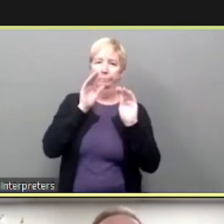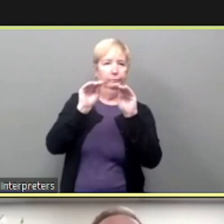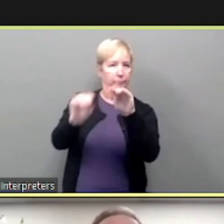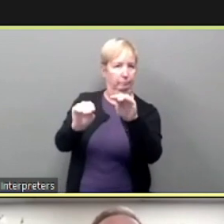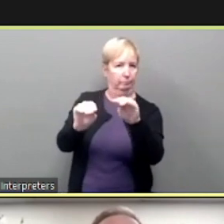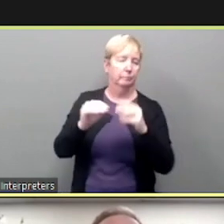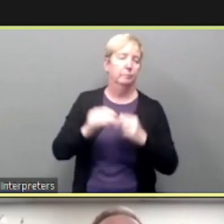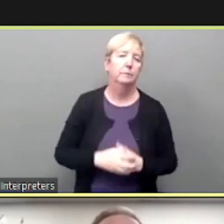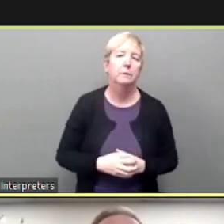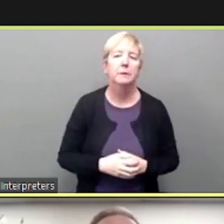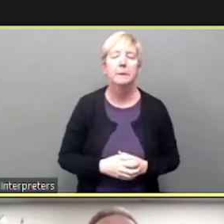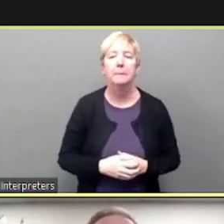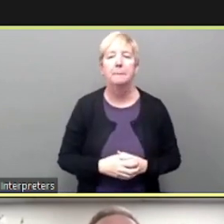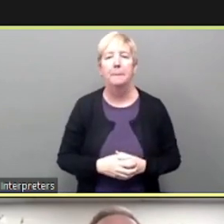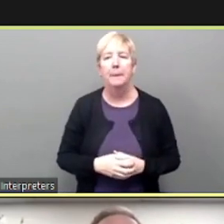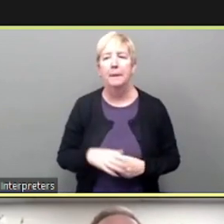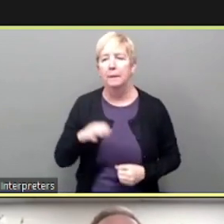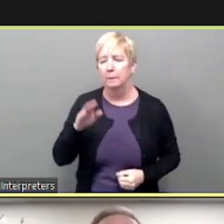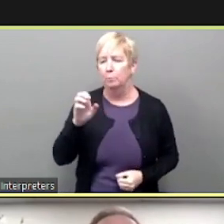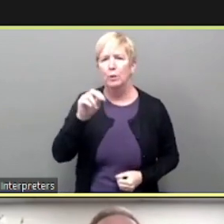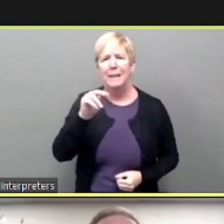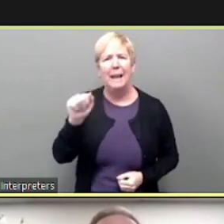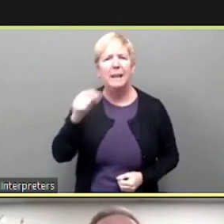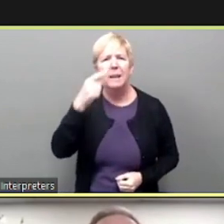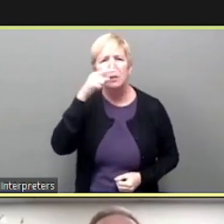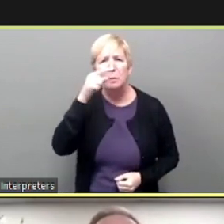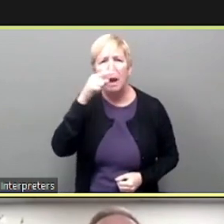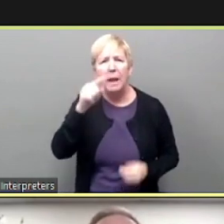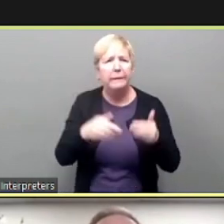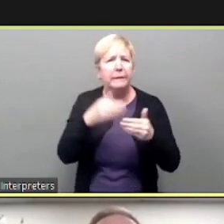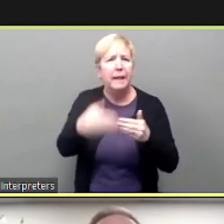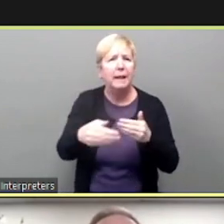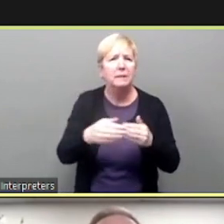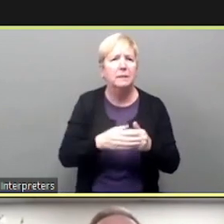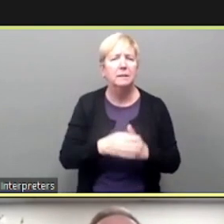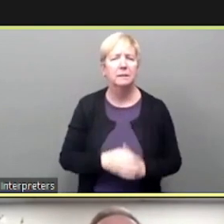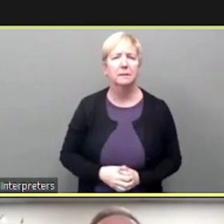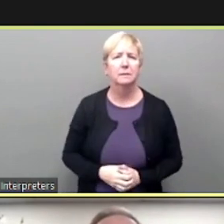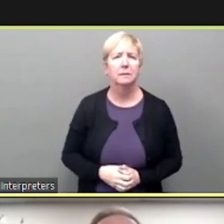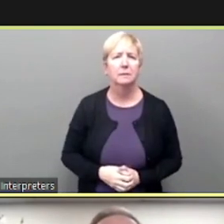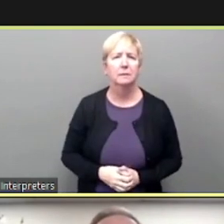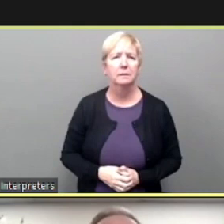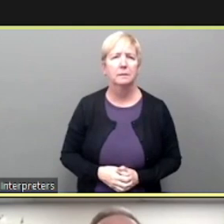Brianna, I think I want the nursing home slide.